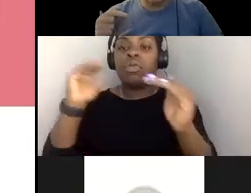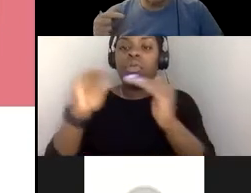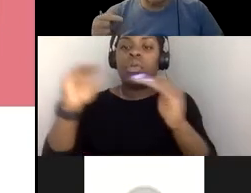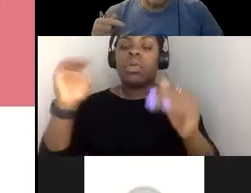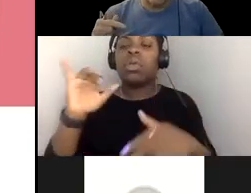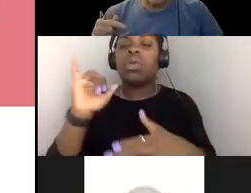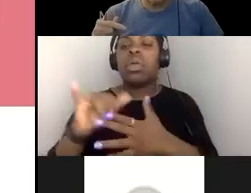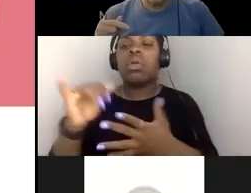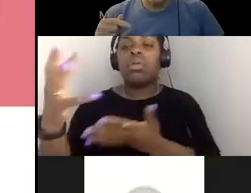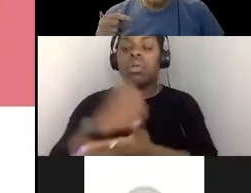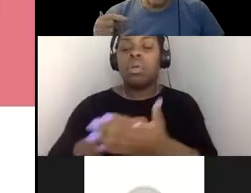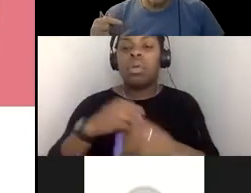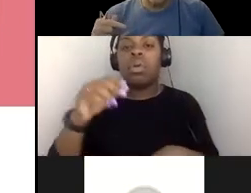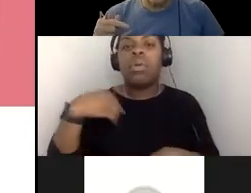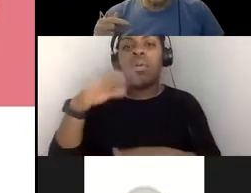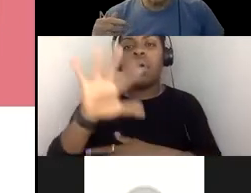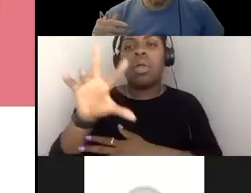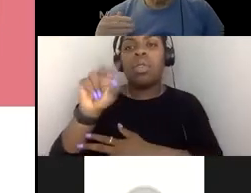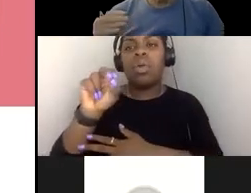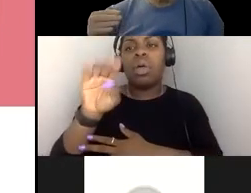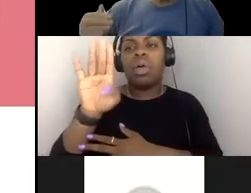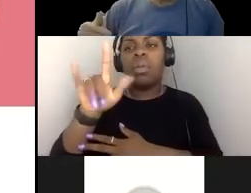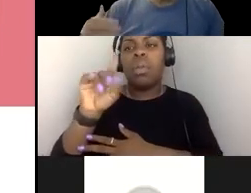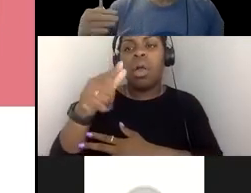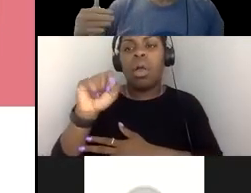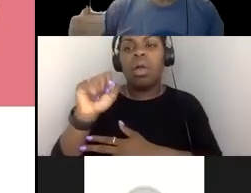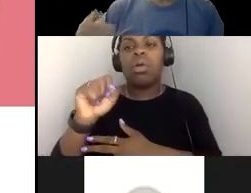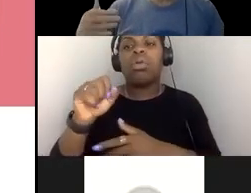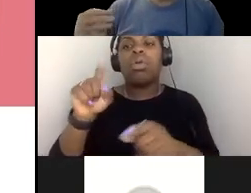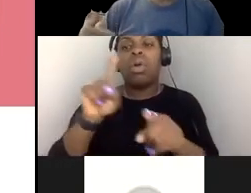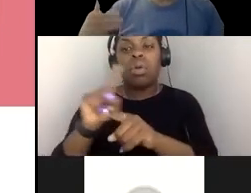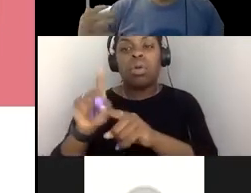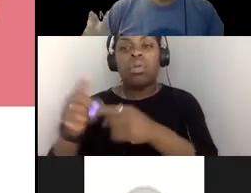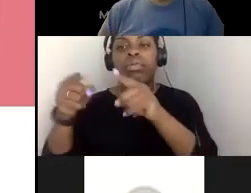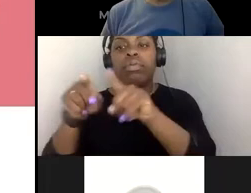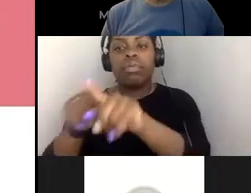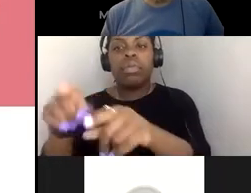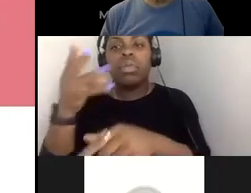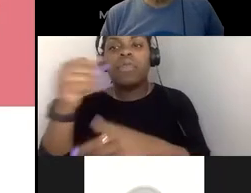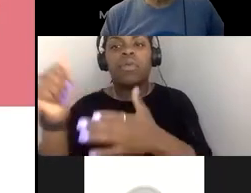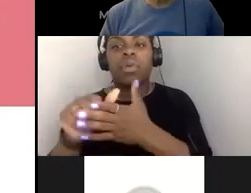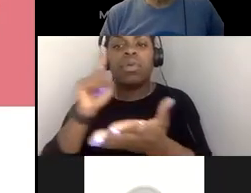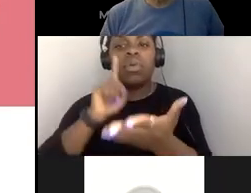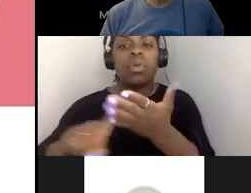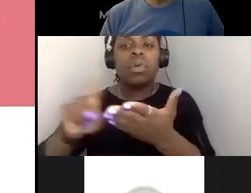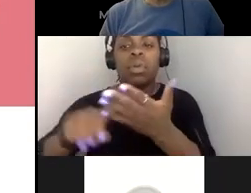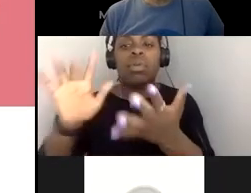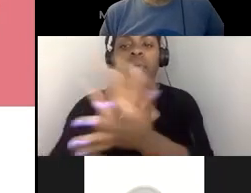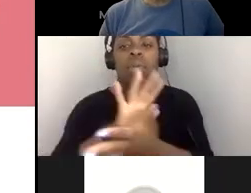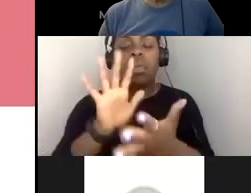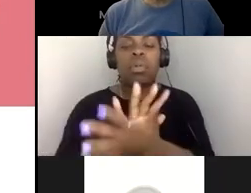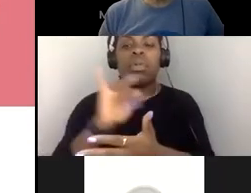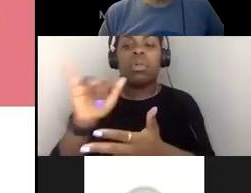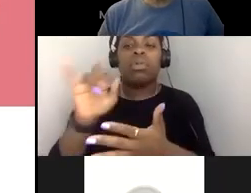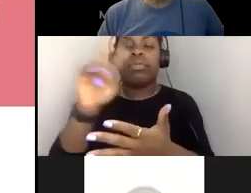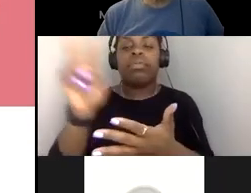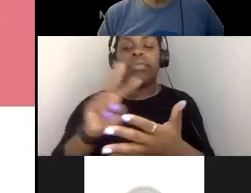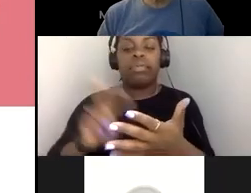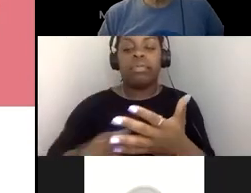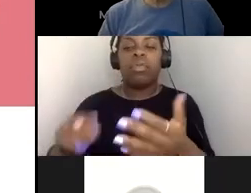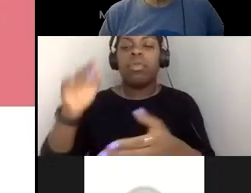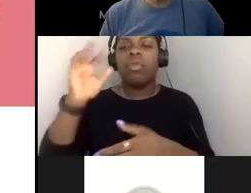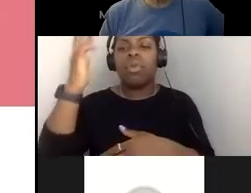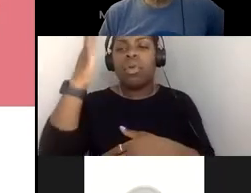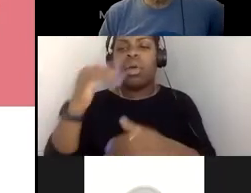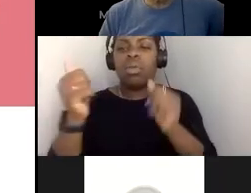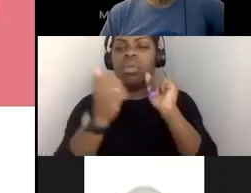about 30 blogs, along with several research papers looking at some of the reasons why to oppose